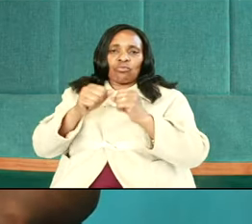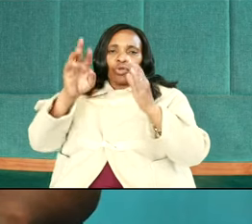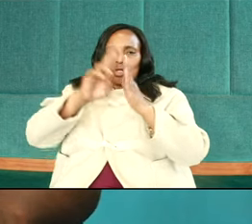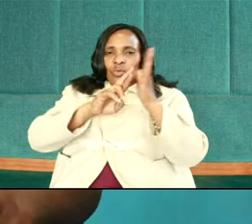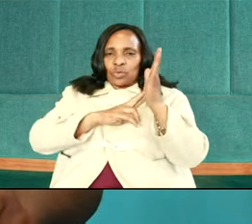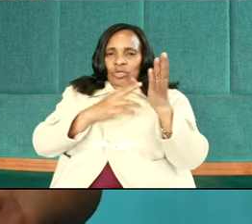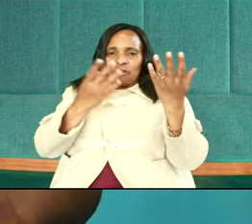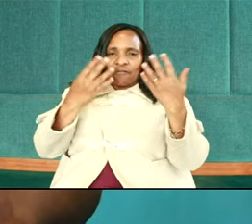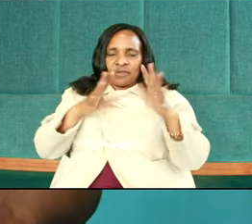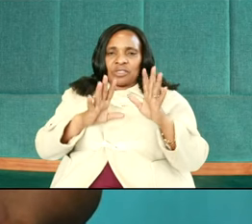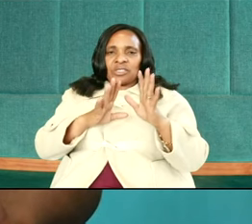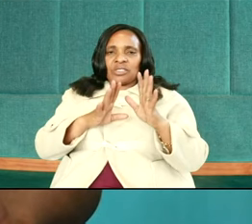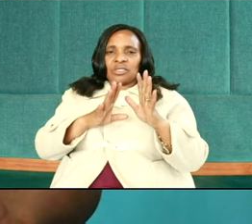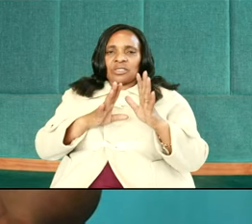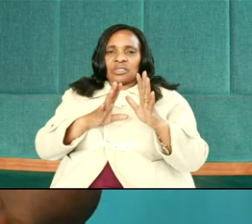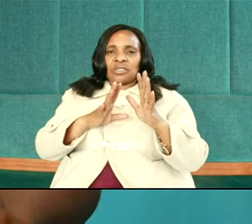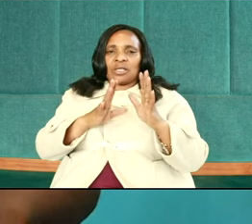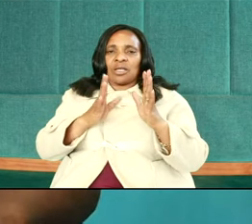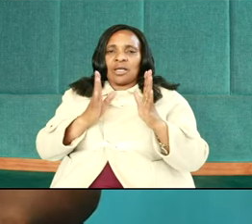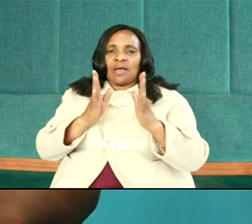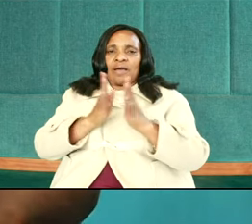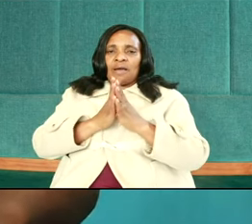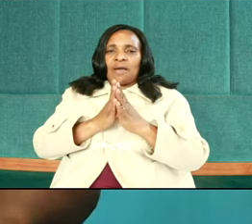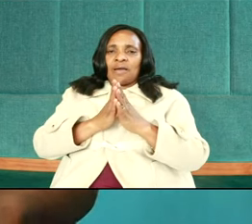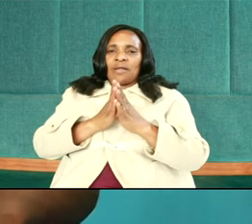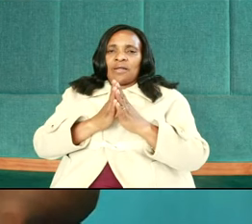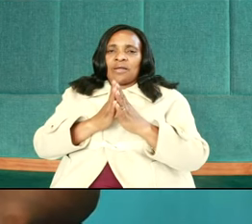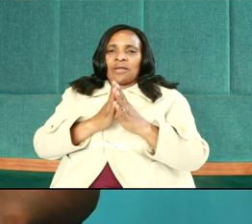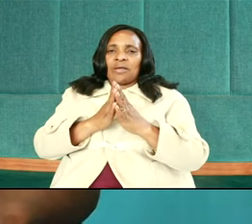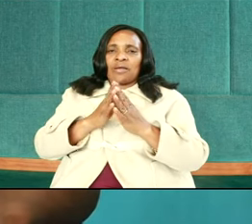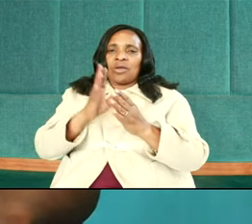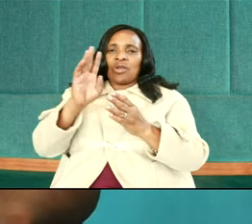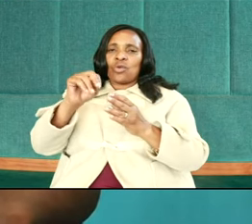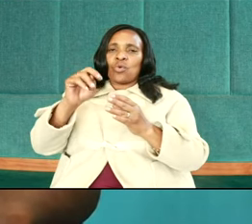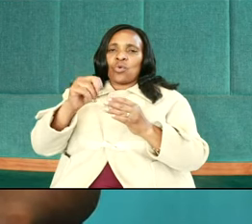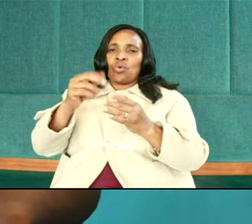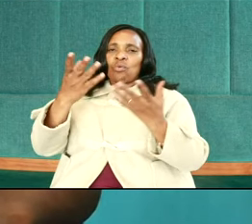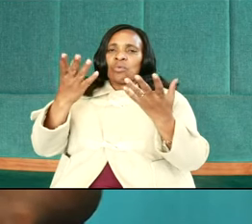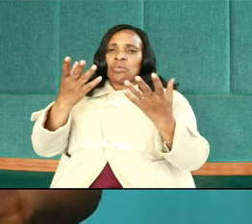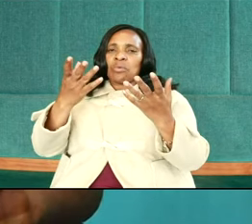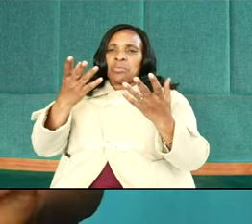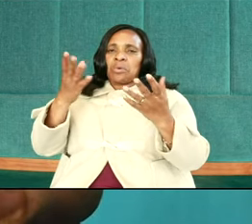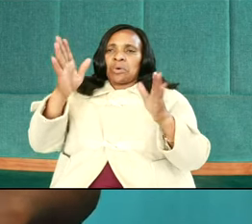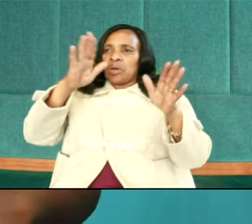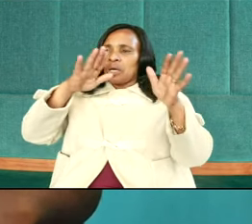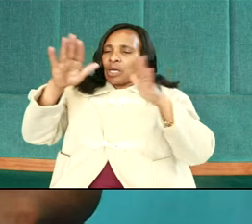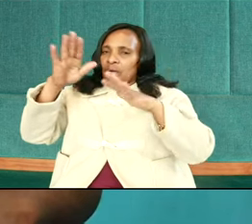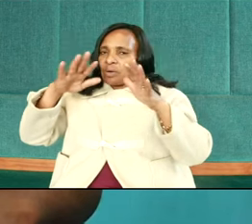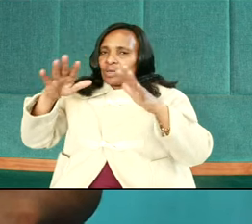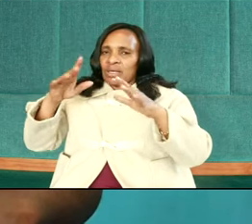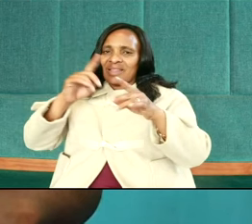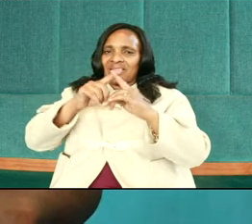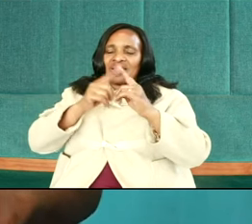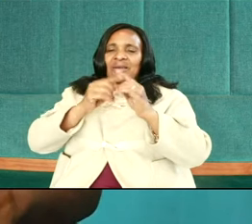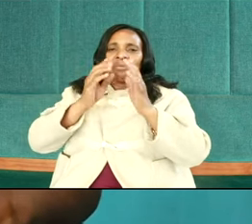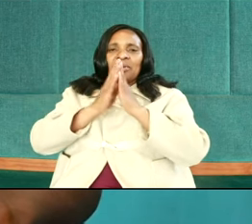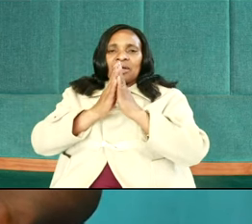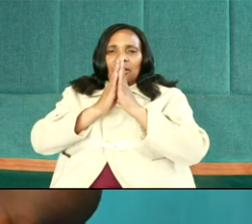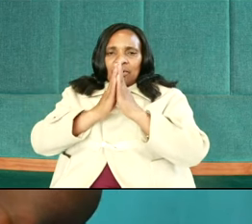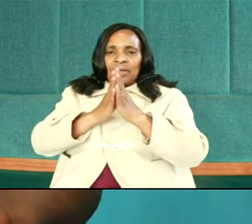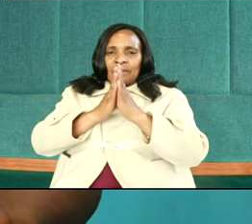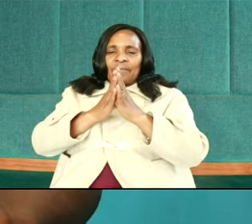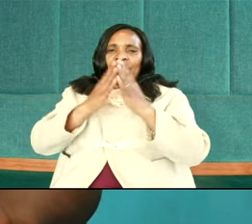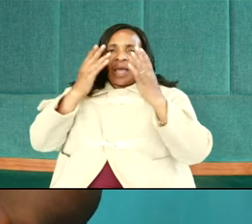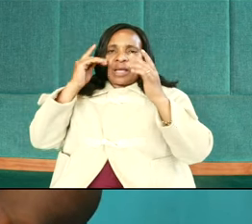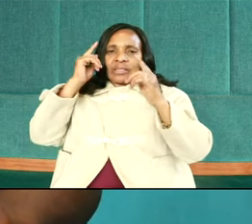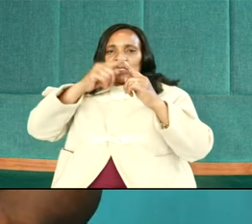yeah? Mm-hmm. And there were no clouds. Mm-hmm, mm-hmm, mm-hmm. And he prayed until there were